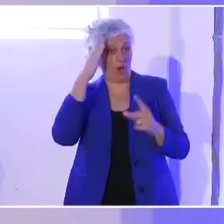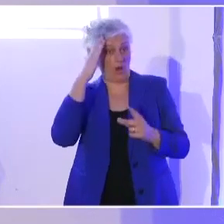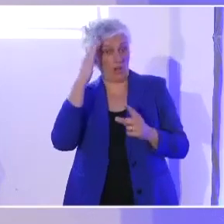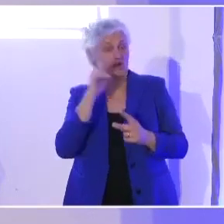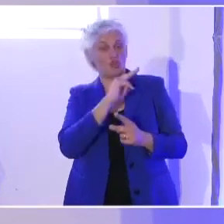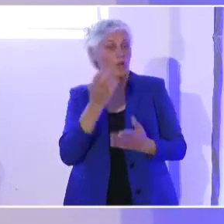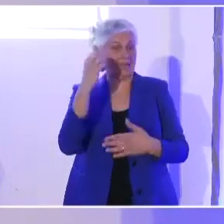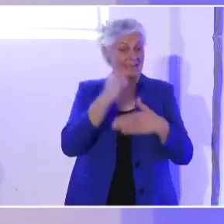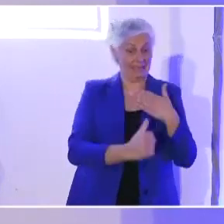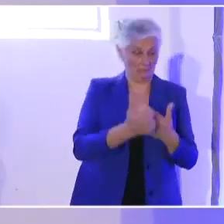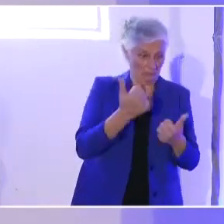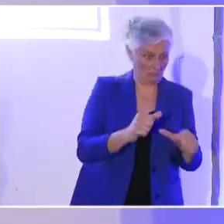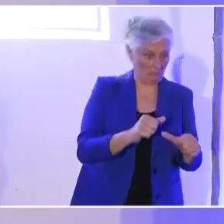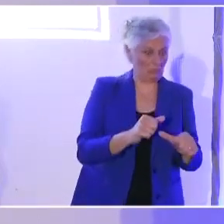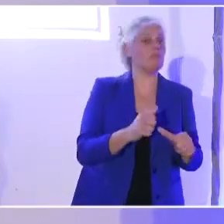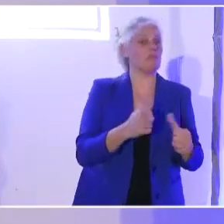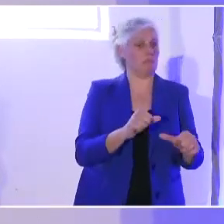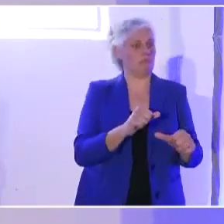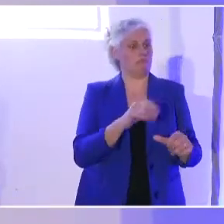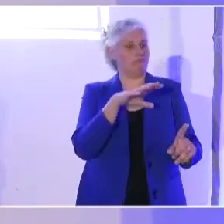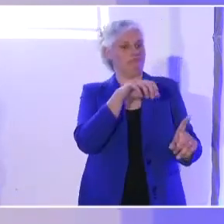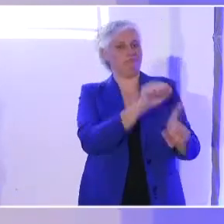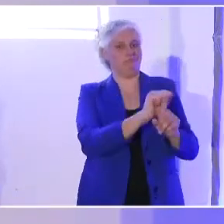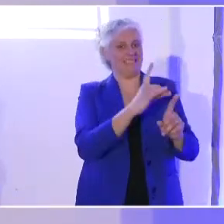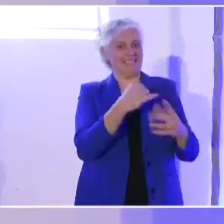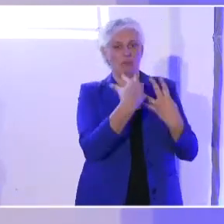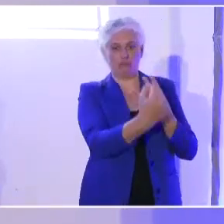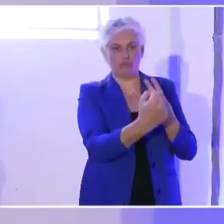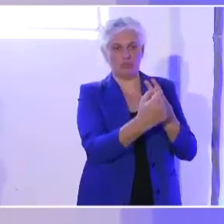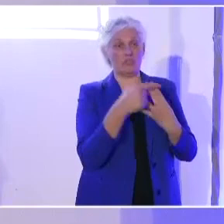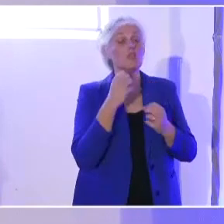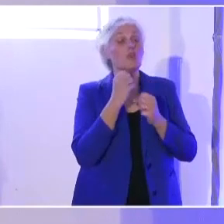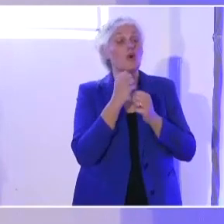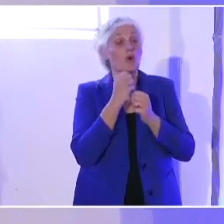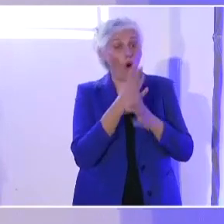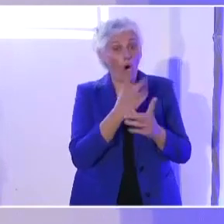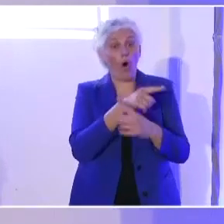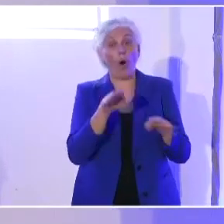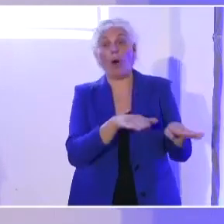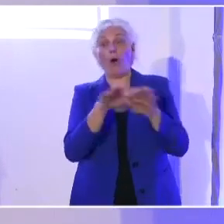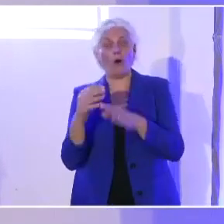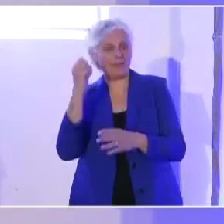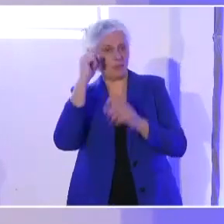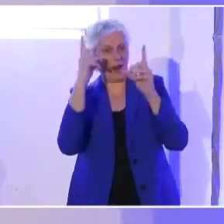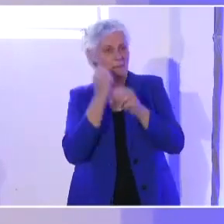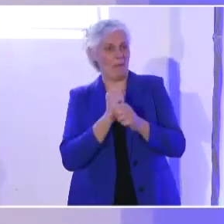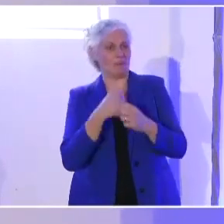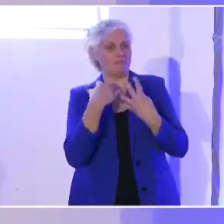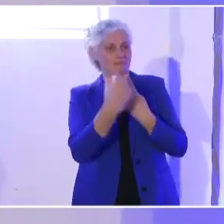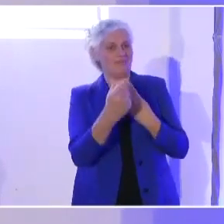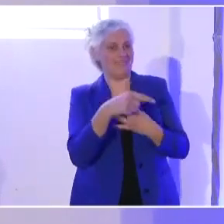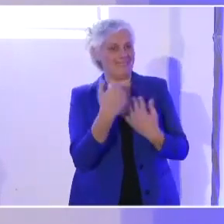date that you actually became aware of the data breach, it's the date you ought to have been aware of the data breach. So in that